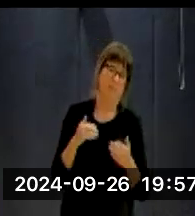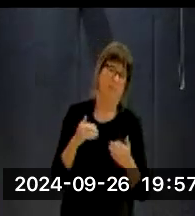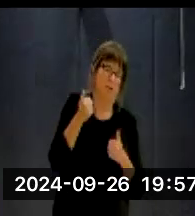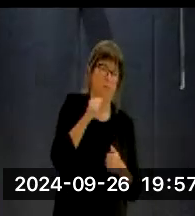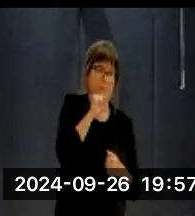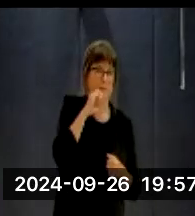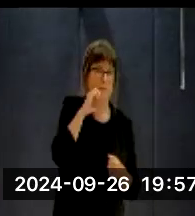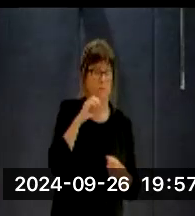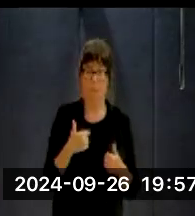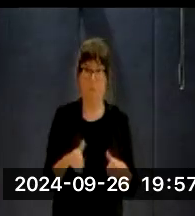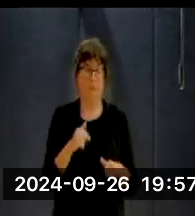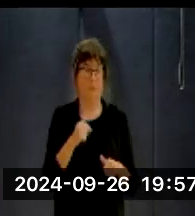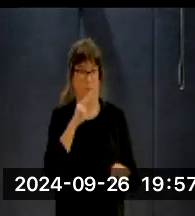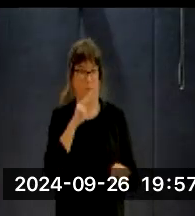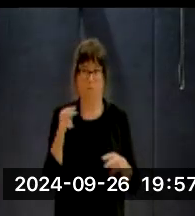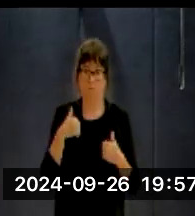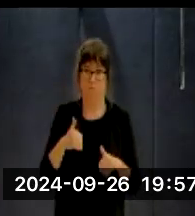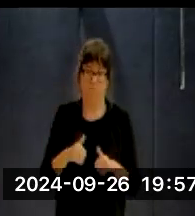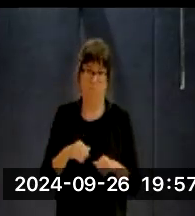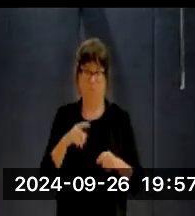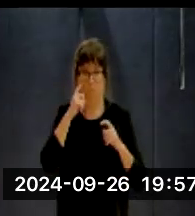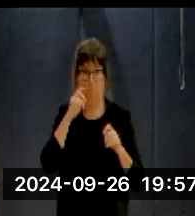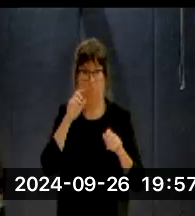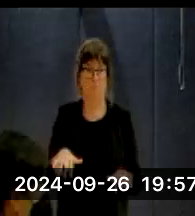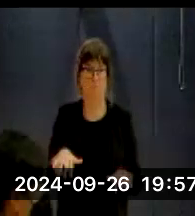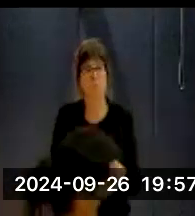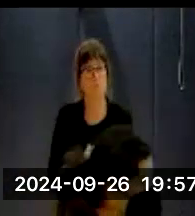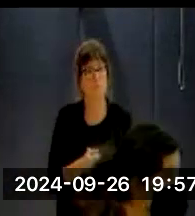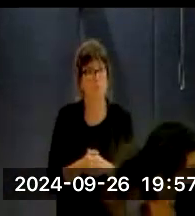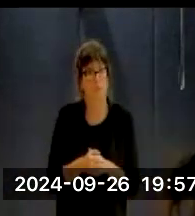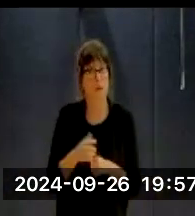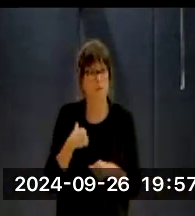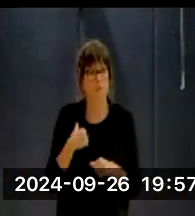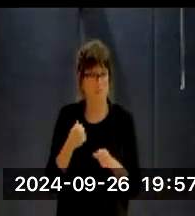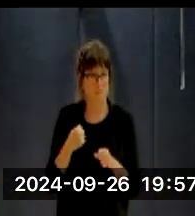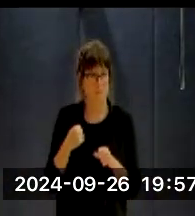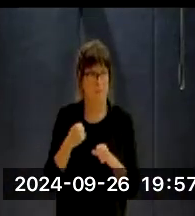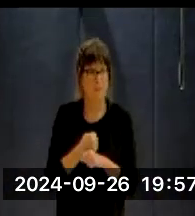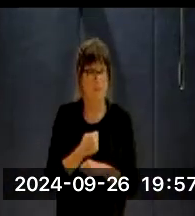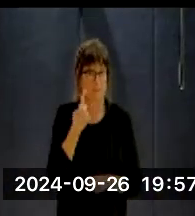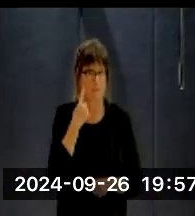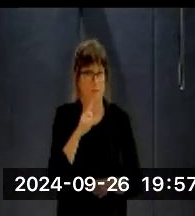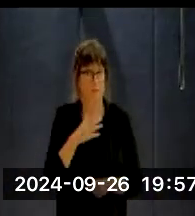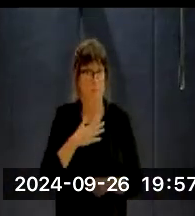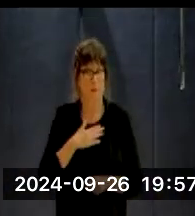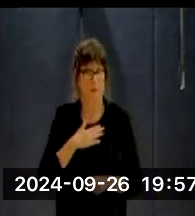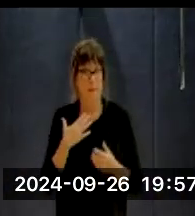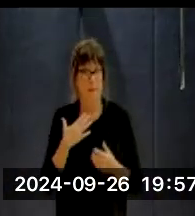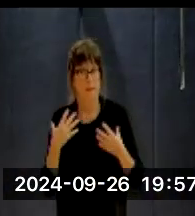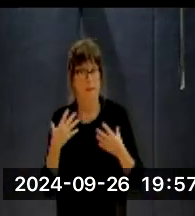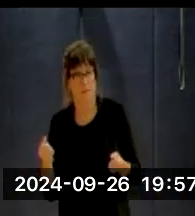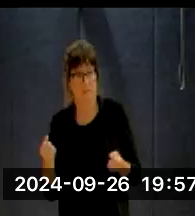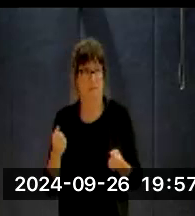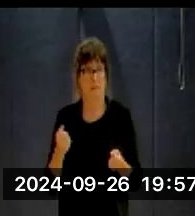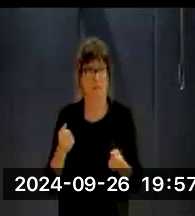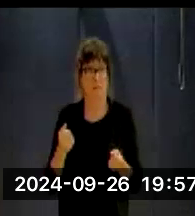Big eye opener. Big eye opener. I was not only fighting for my health that I was in there for,